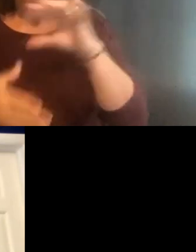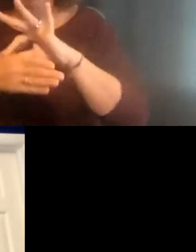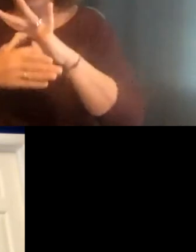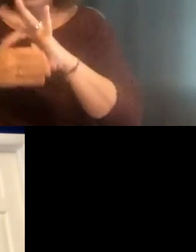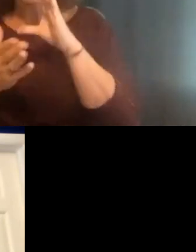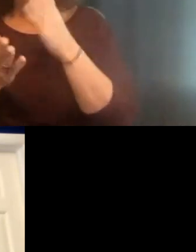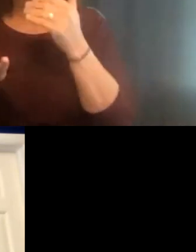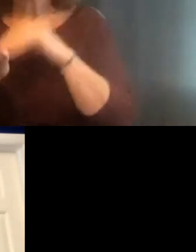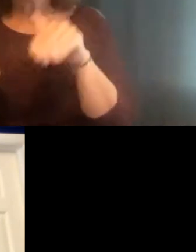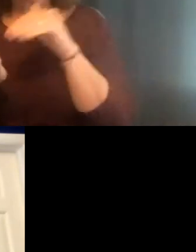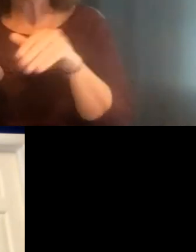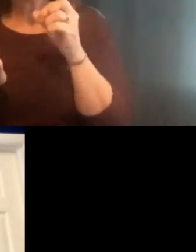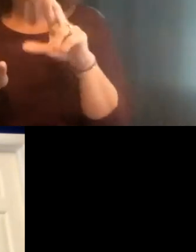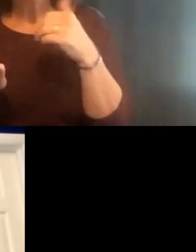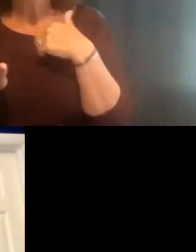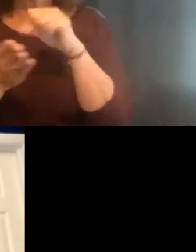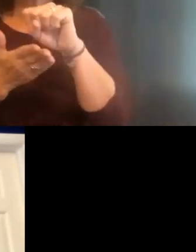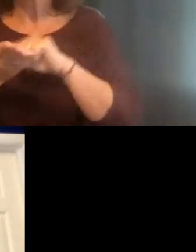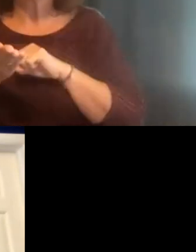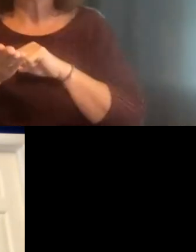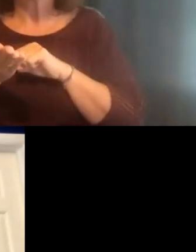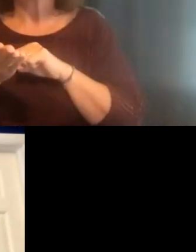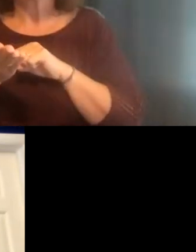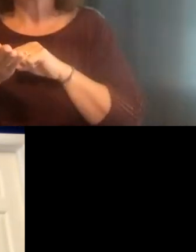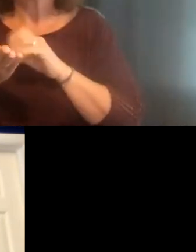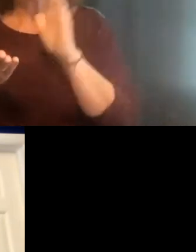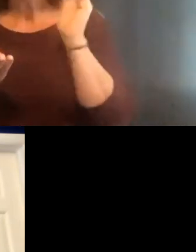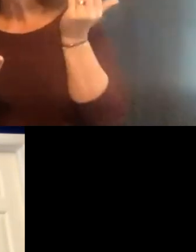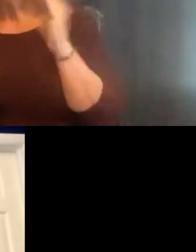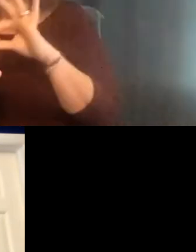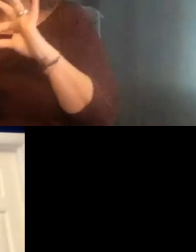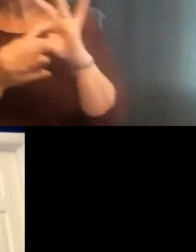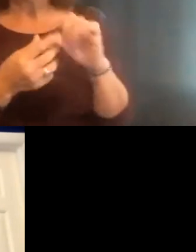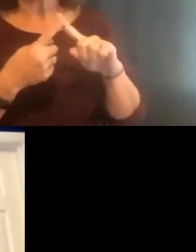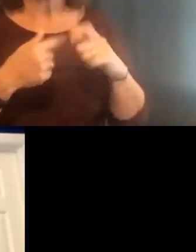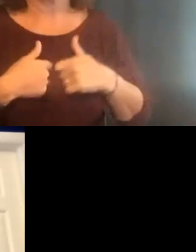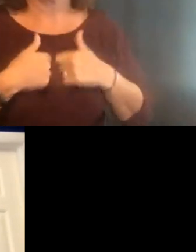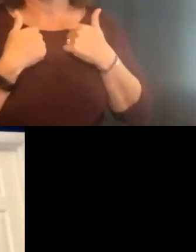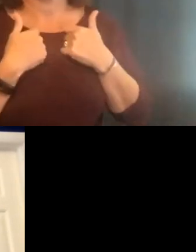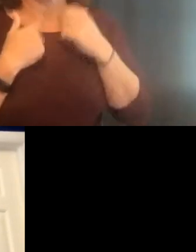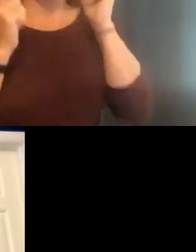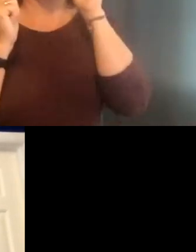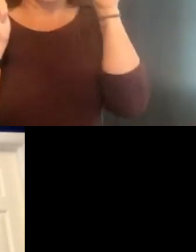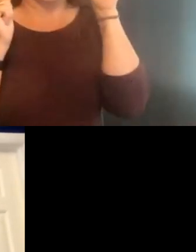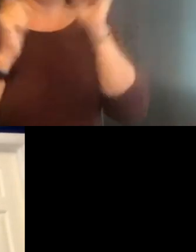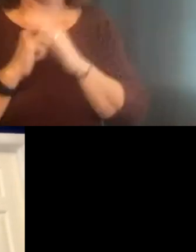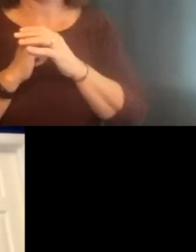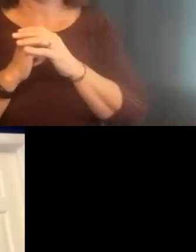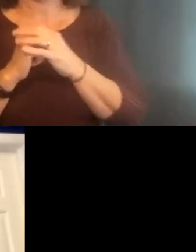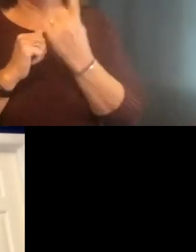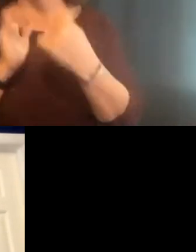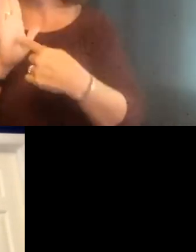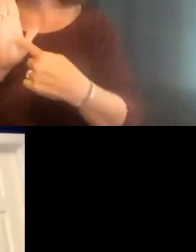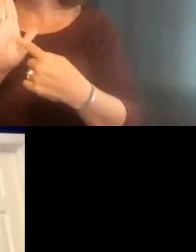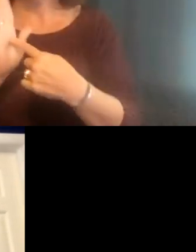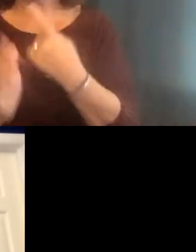nightmare scripts, and they do seem to be related to waking life. So one of the examples I gave of the patient who